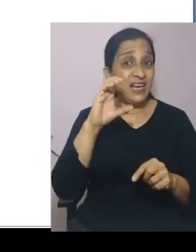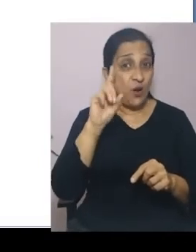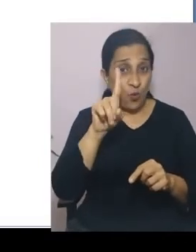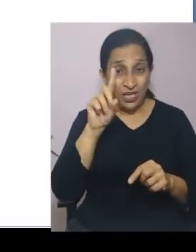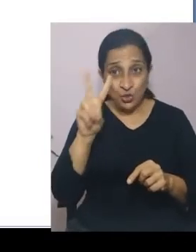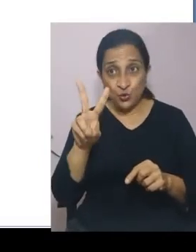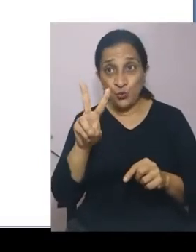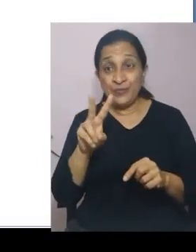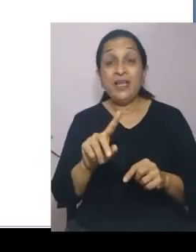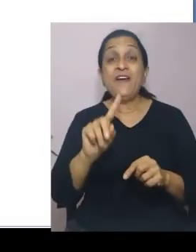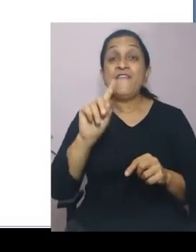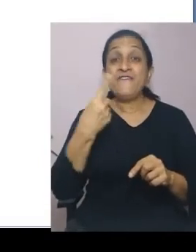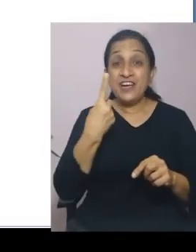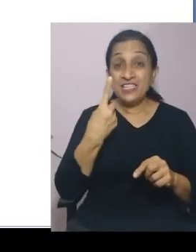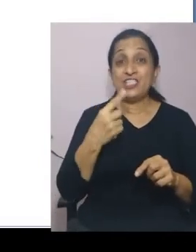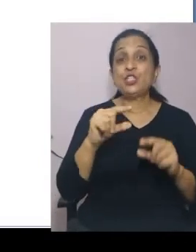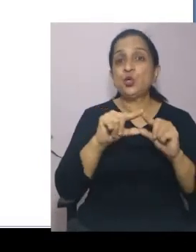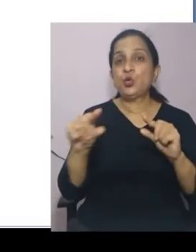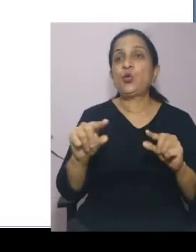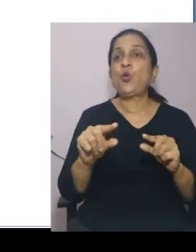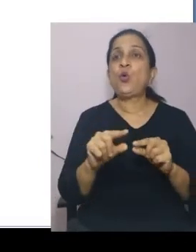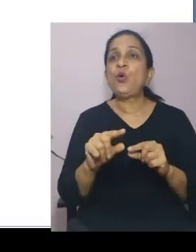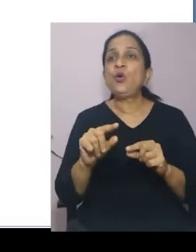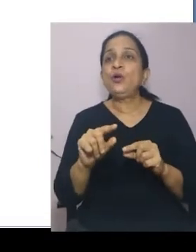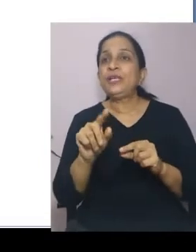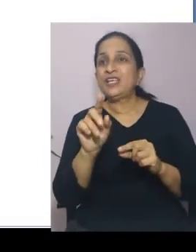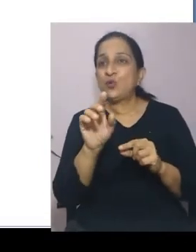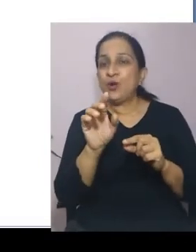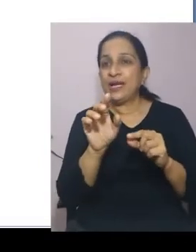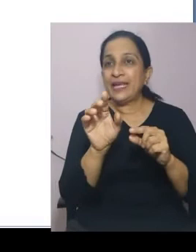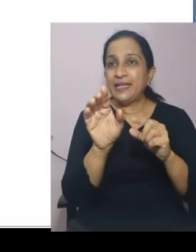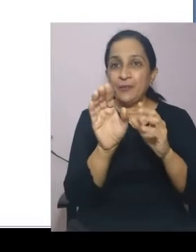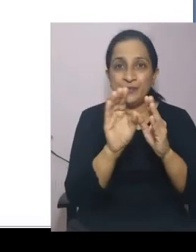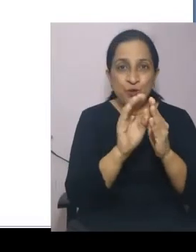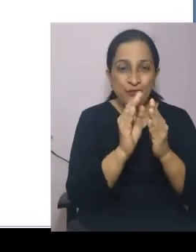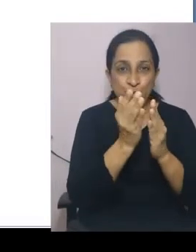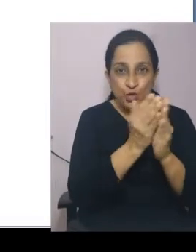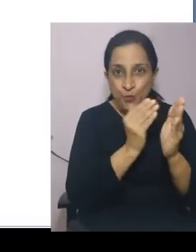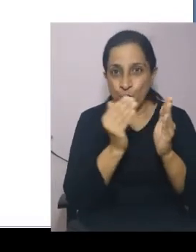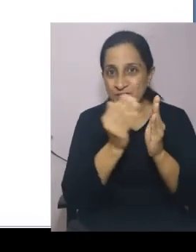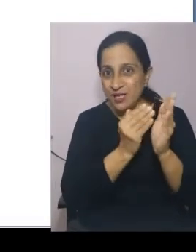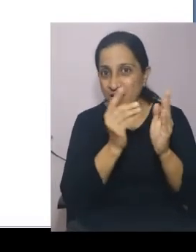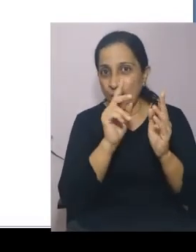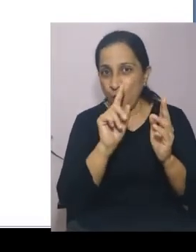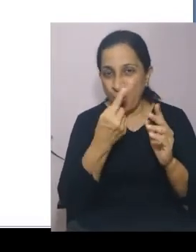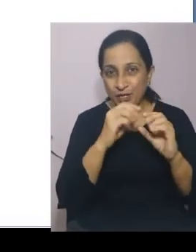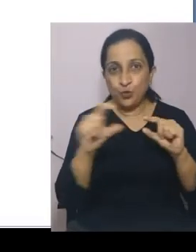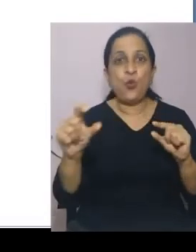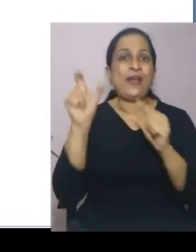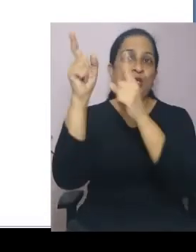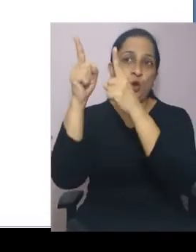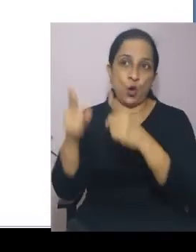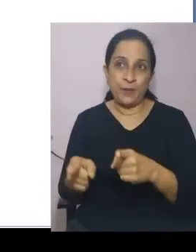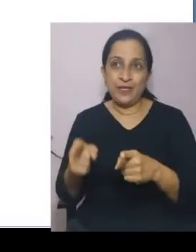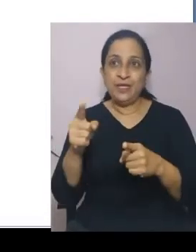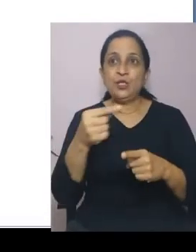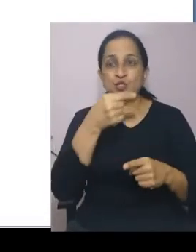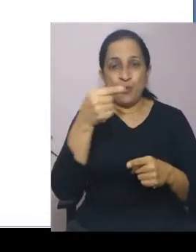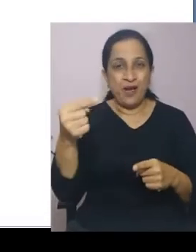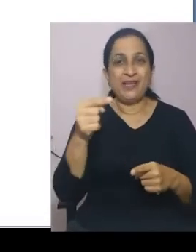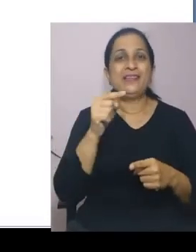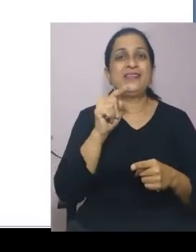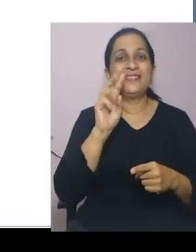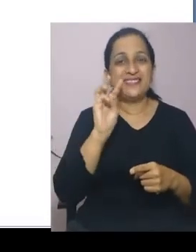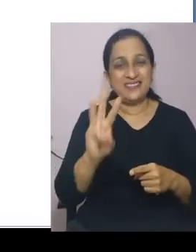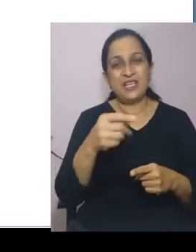is first row, second column. So these two you leave off. What remains here? Minus 3, 5, minus 1, 3. Solve